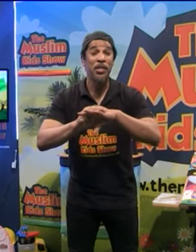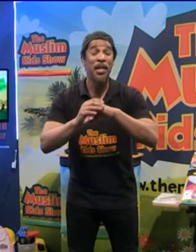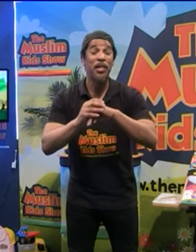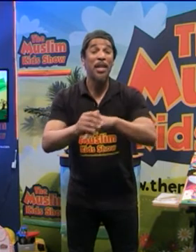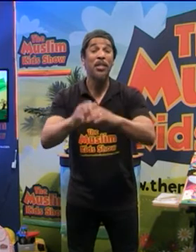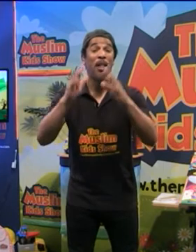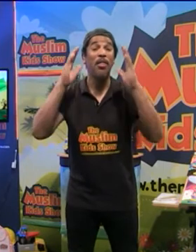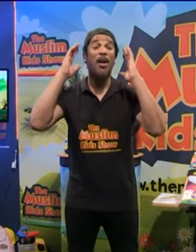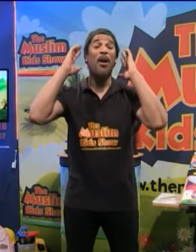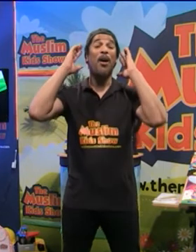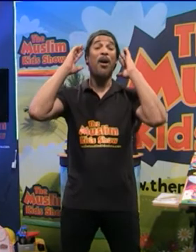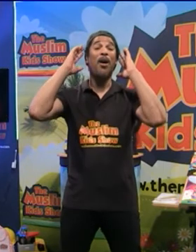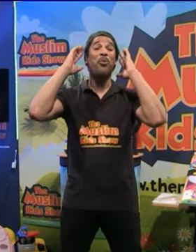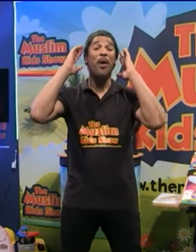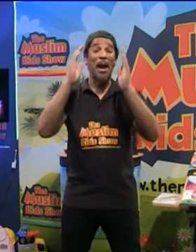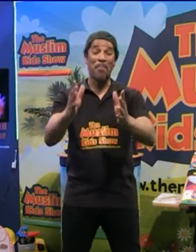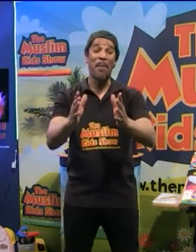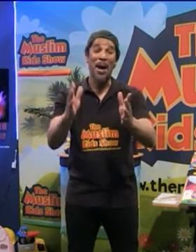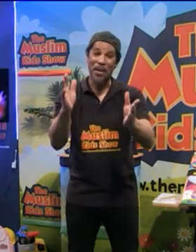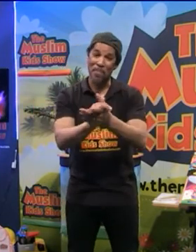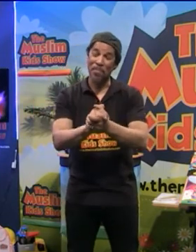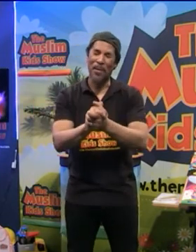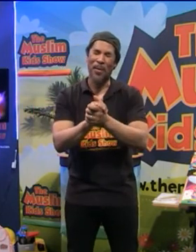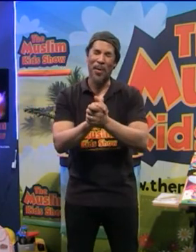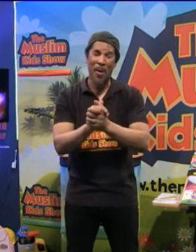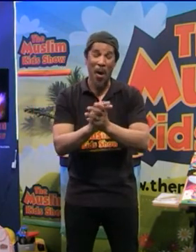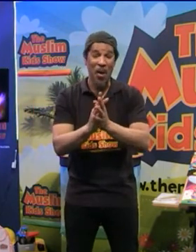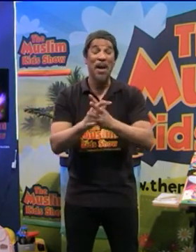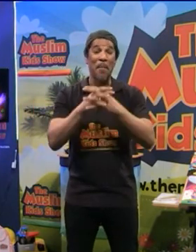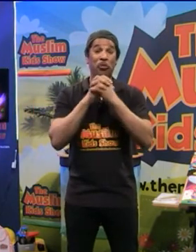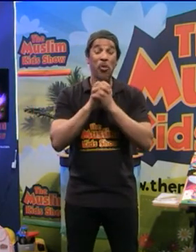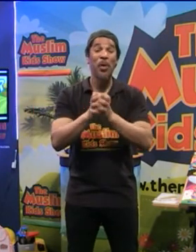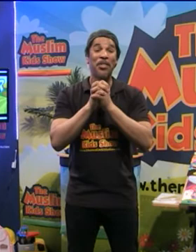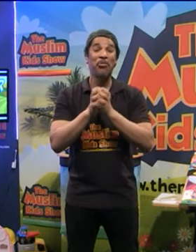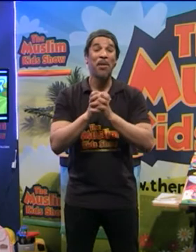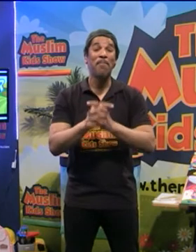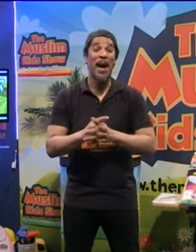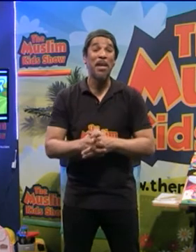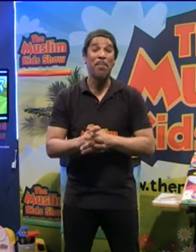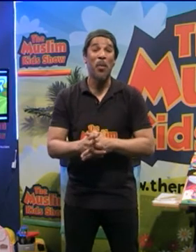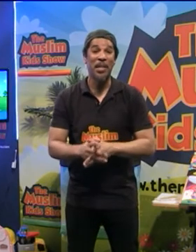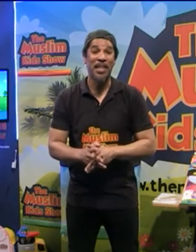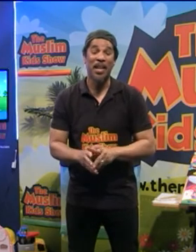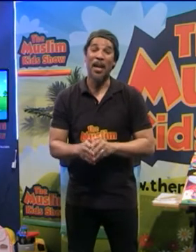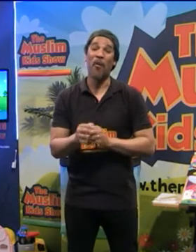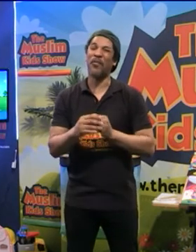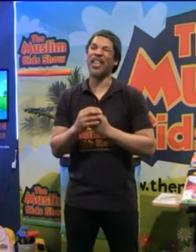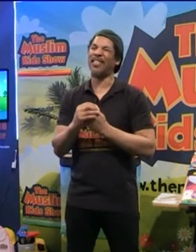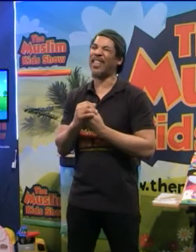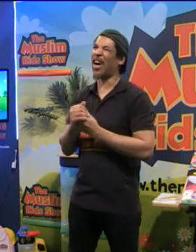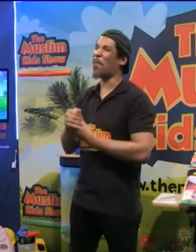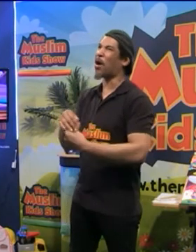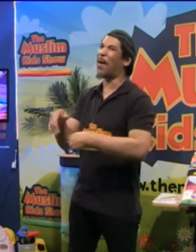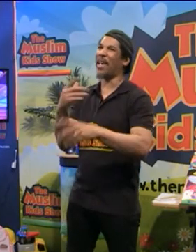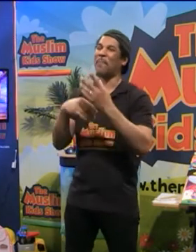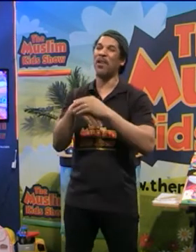only thing you can say to that is Allahu Akbar. truly, truly mind-blowing. As I said, I don't think,